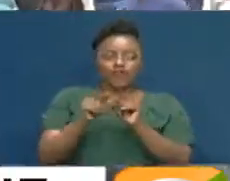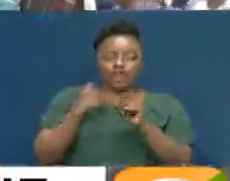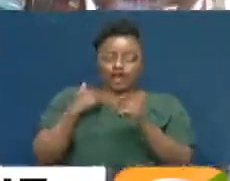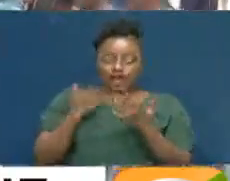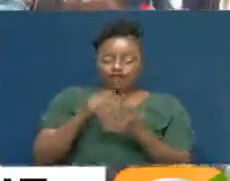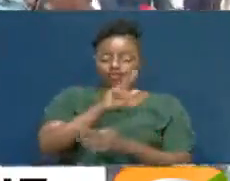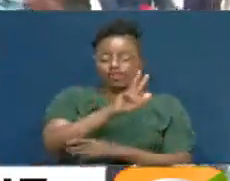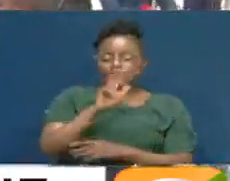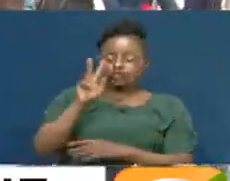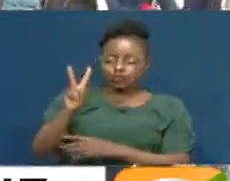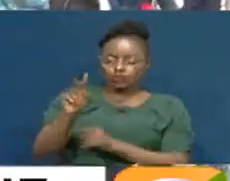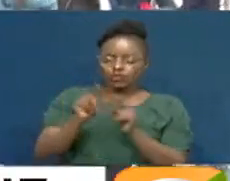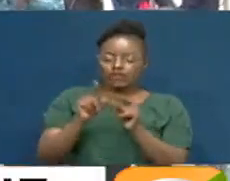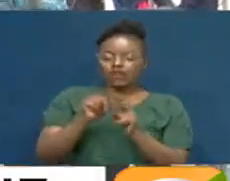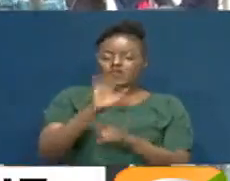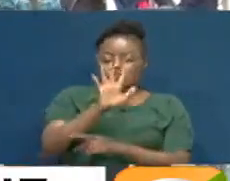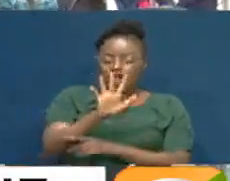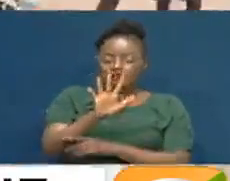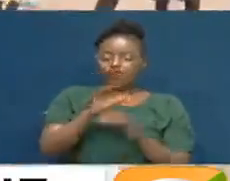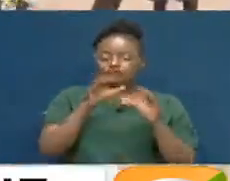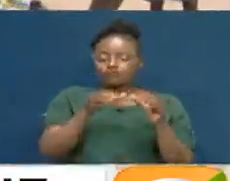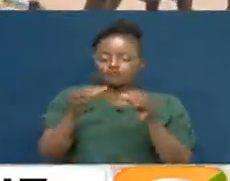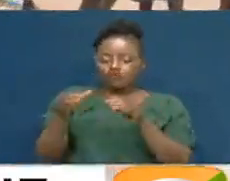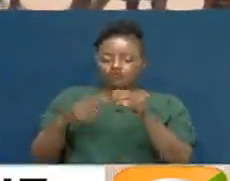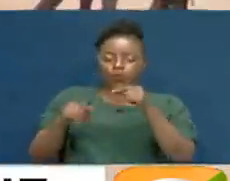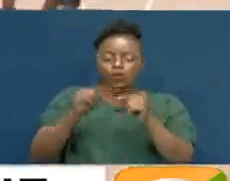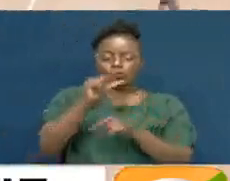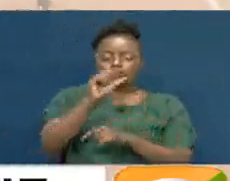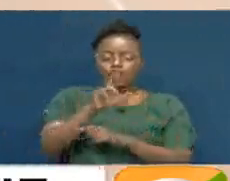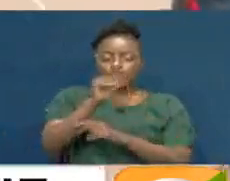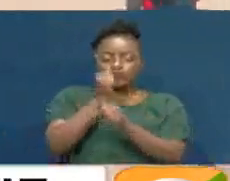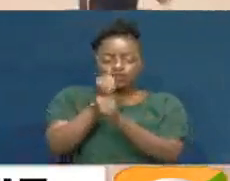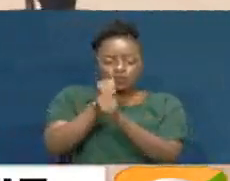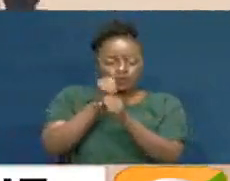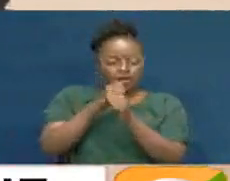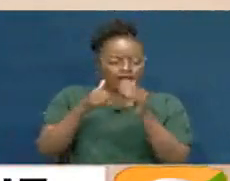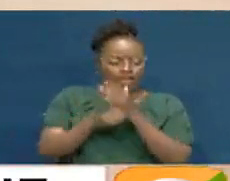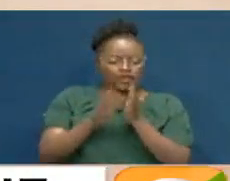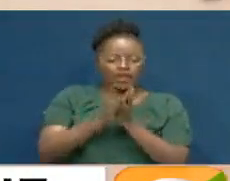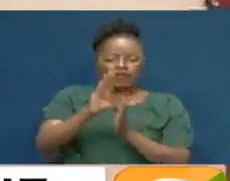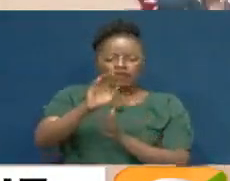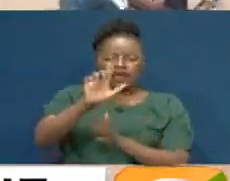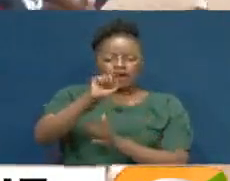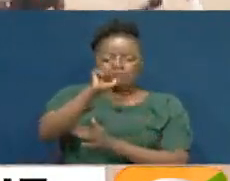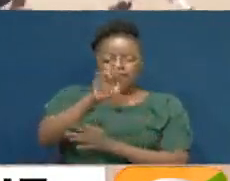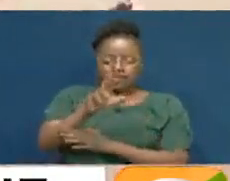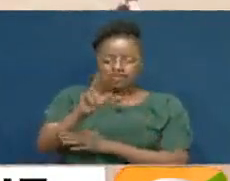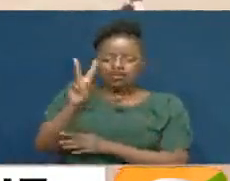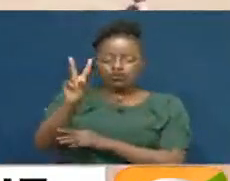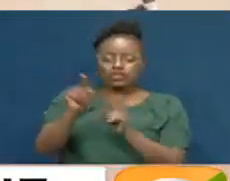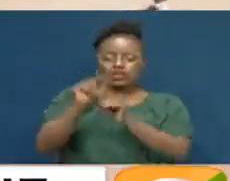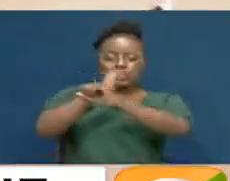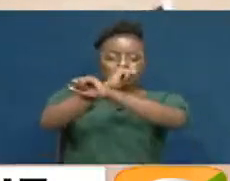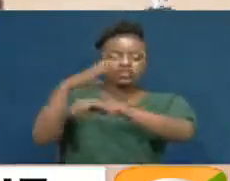Trailblazers 3-2 in a five-set thriller. GSU were made to work for their victory as the Blazers came back twice. The